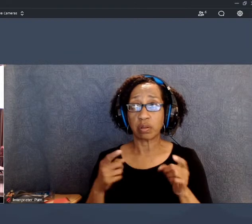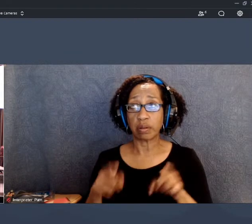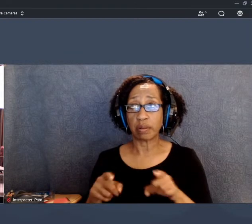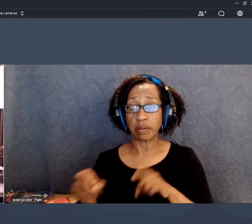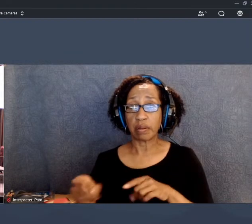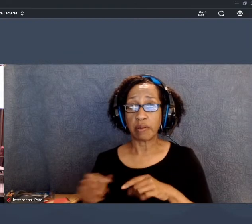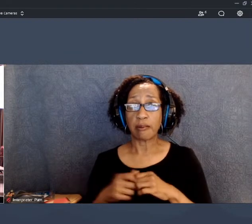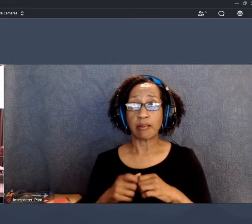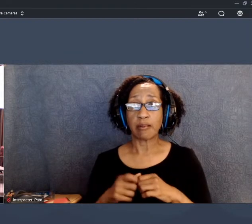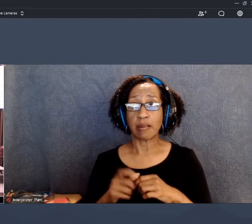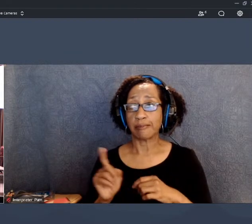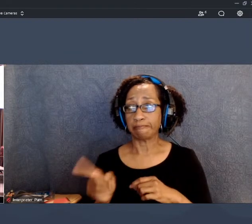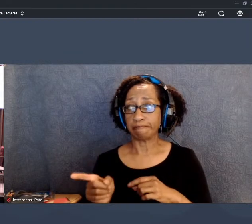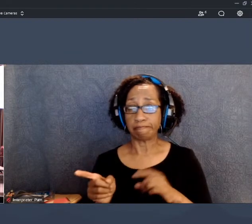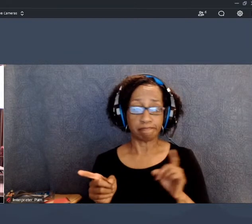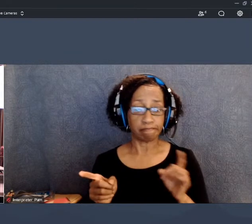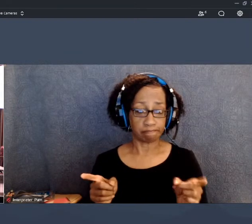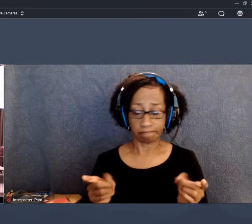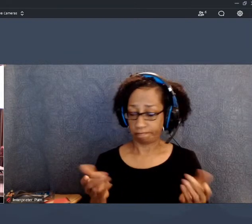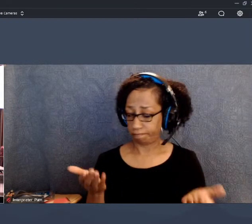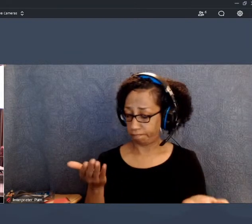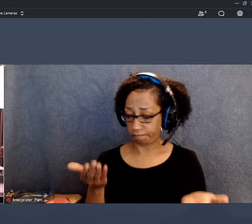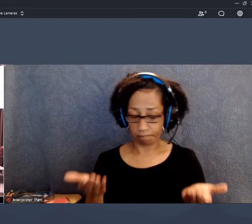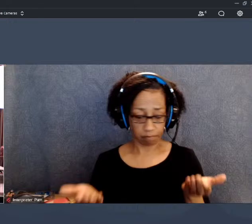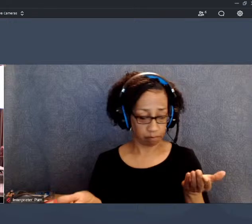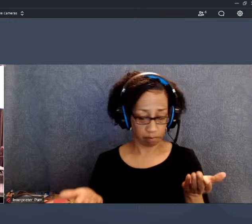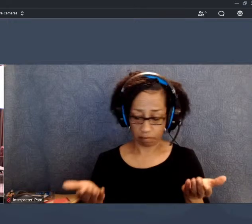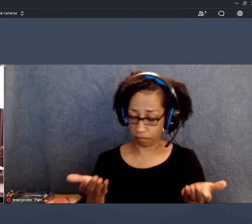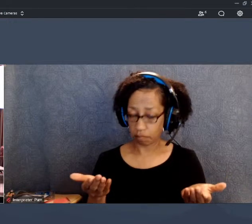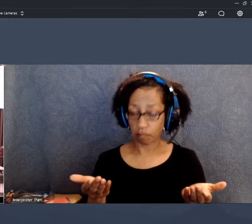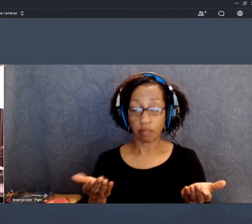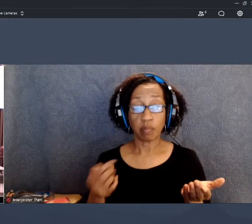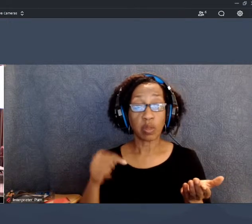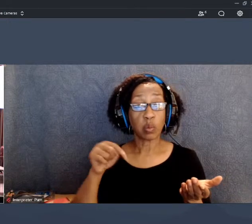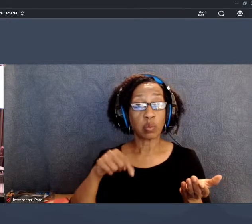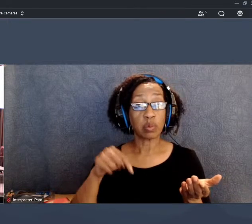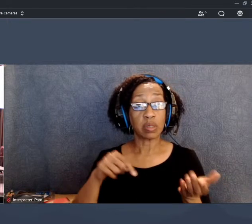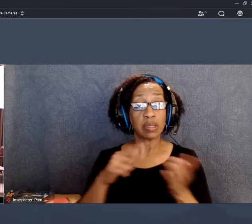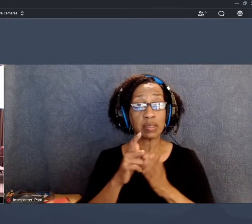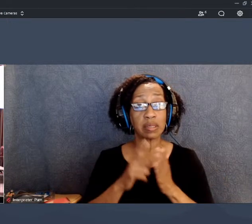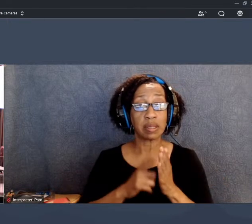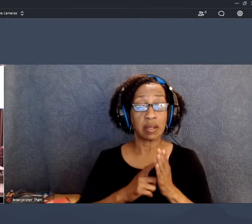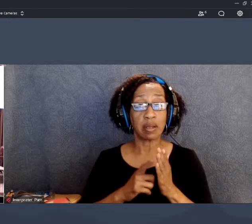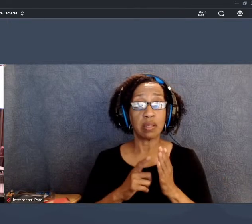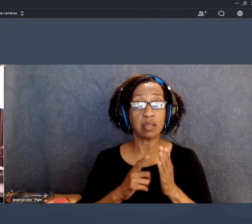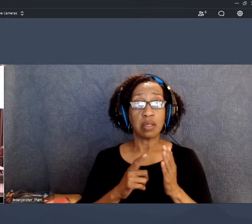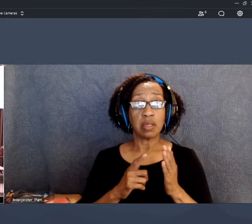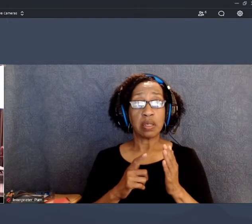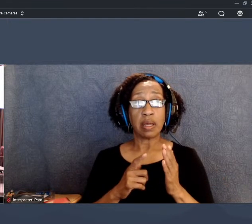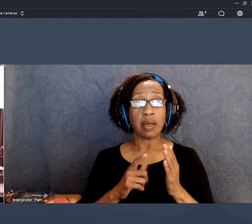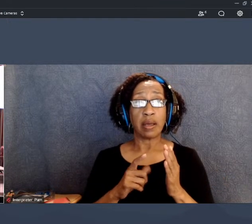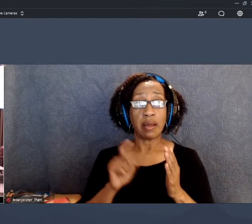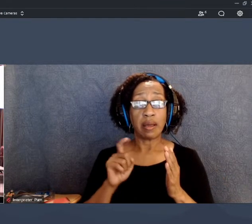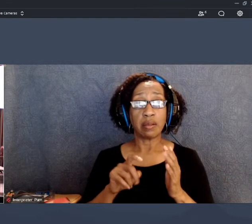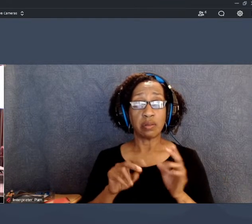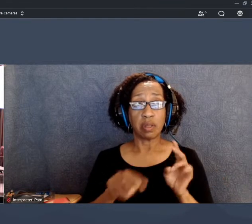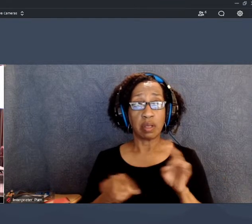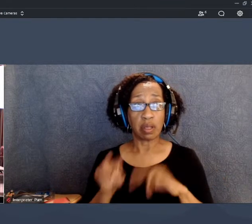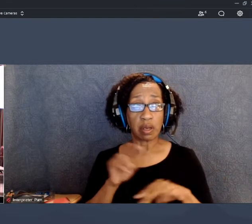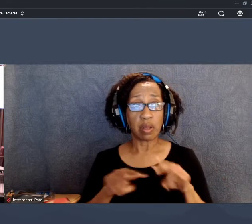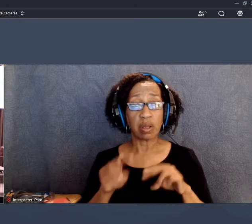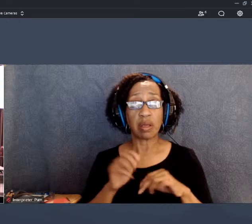particular issues with this particular piece of legislation that I had to take a look at and had several conversations